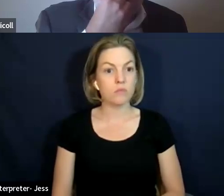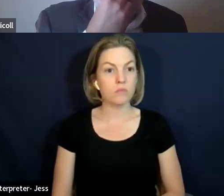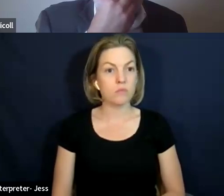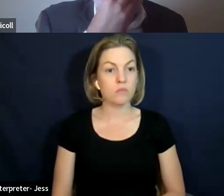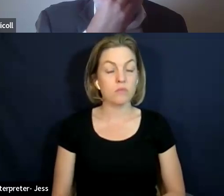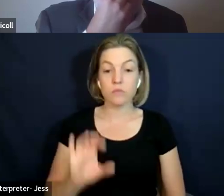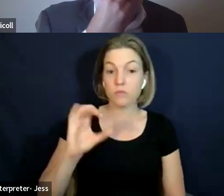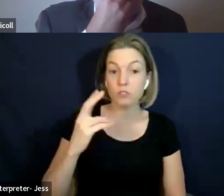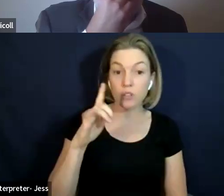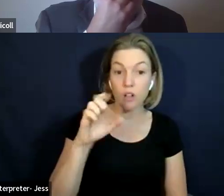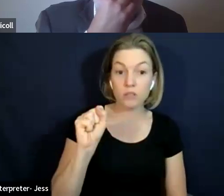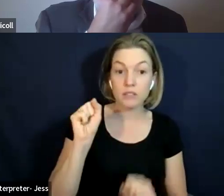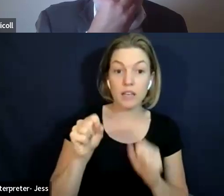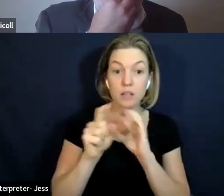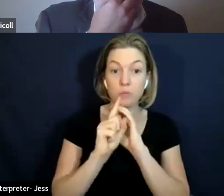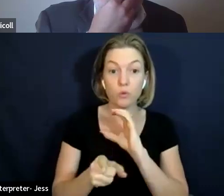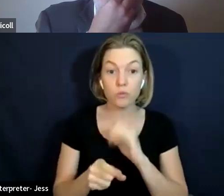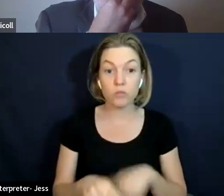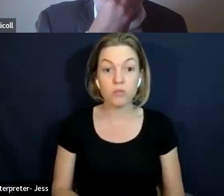Charles, are you able to unmute?